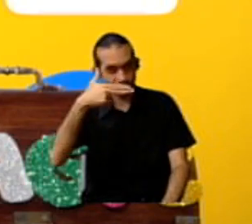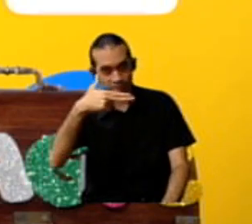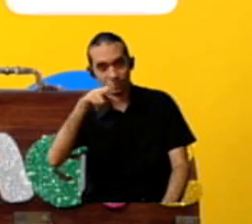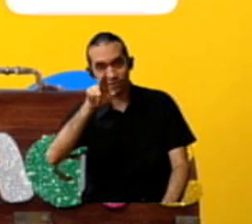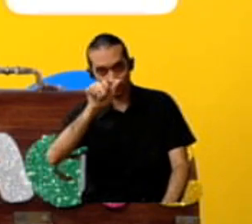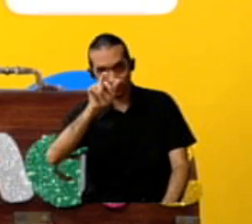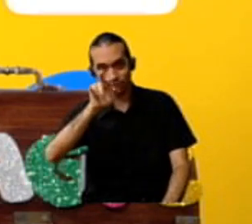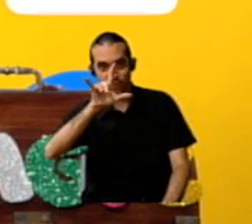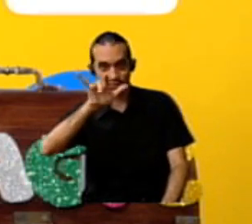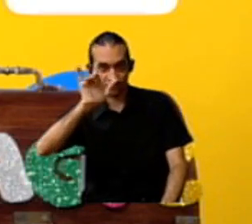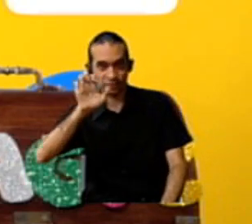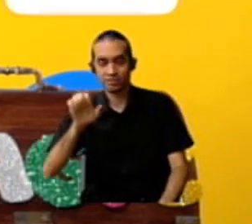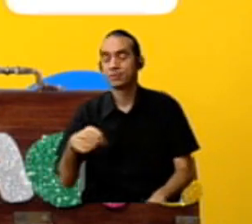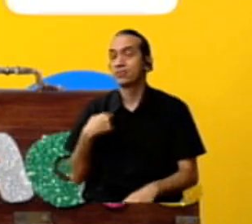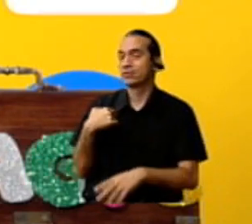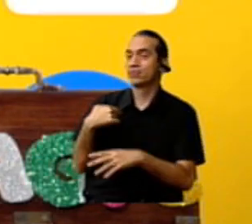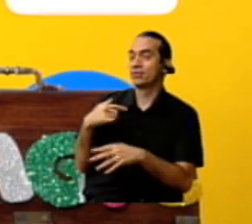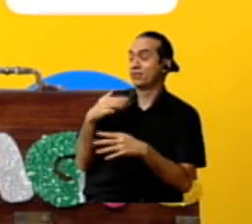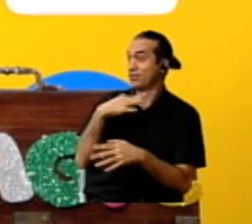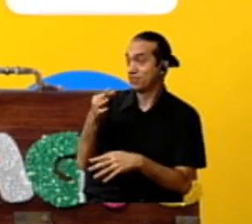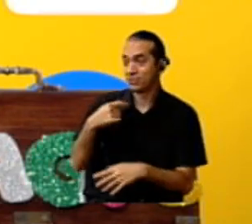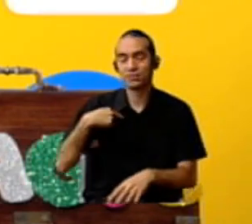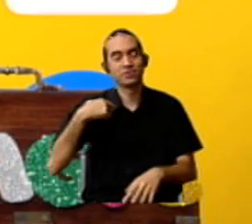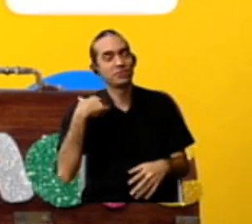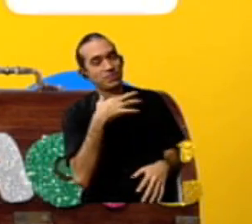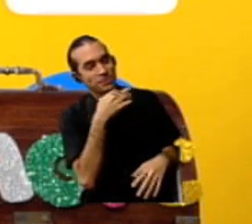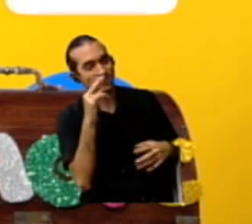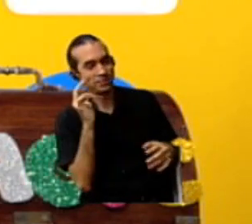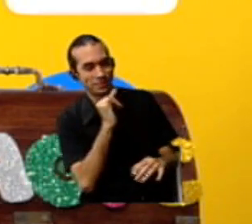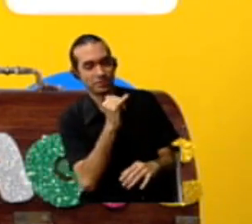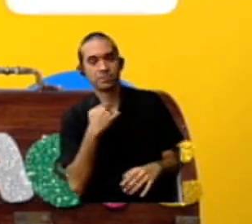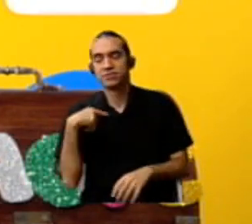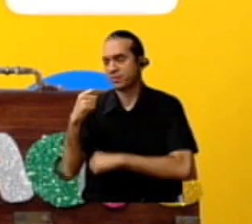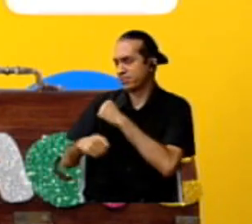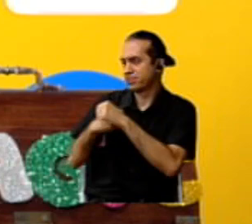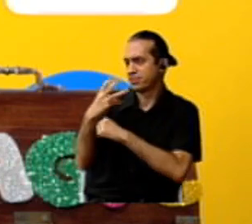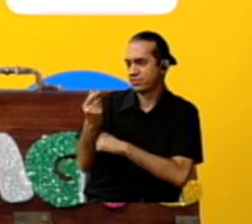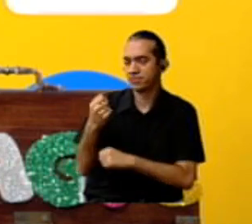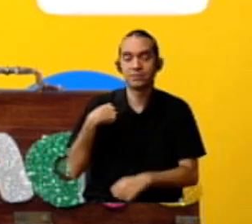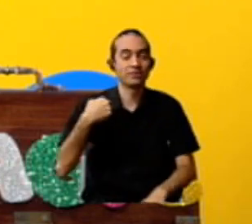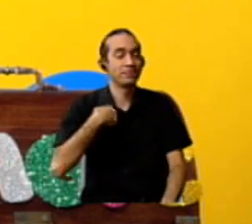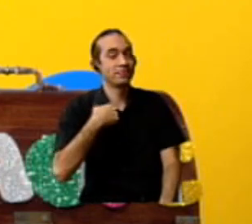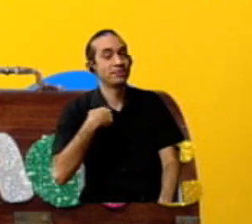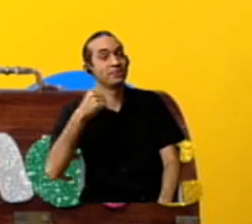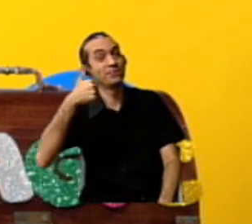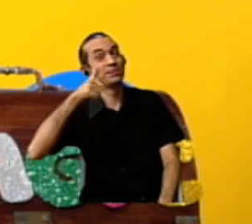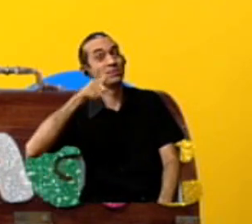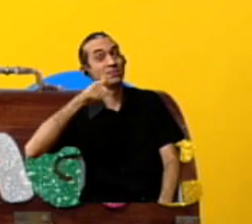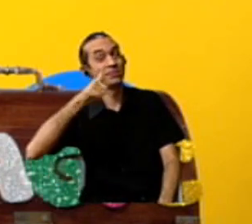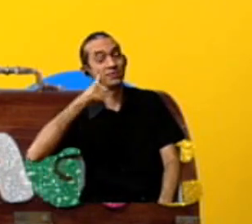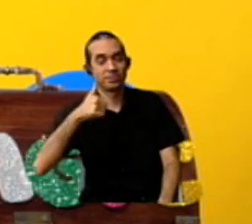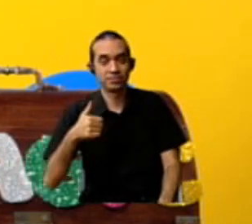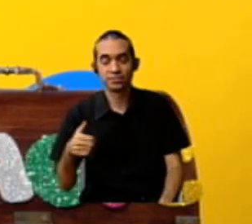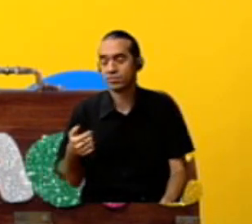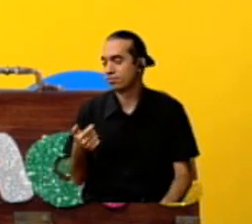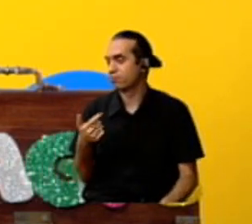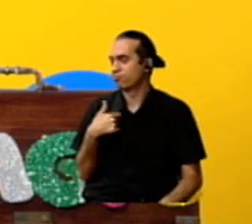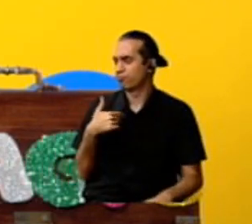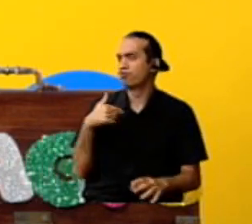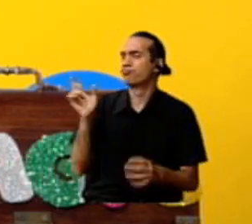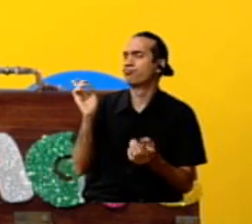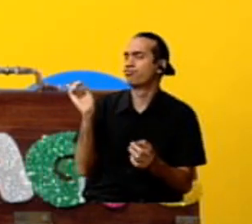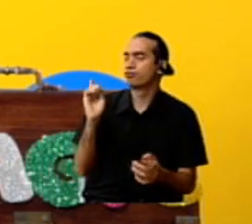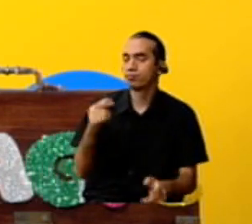meet you. Nice to meet you too. How old are you, Charlie? I'm 10. And where are you